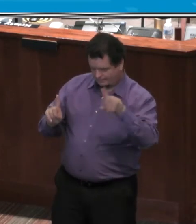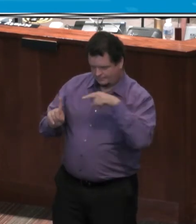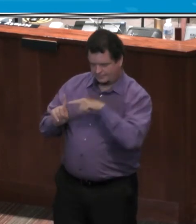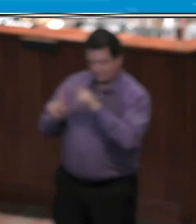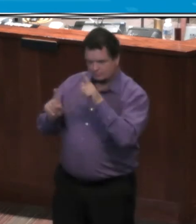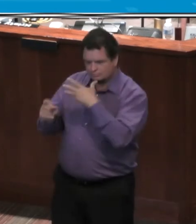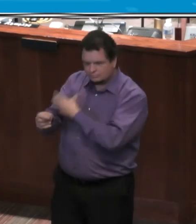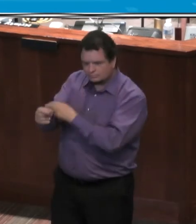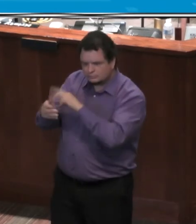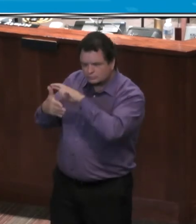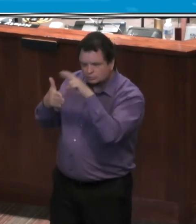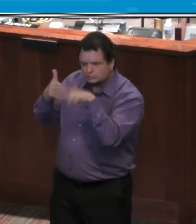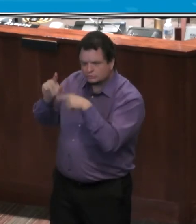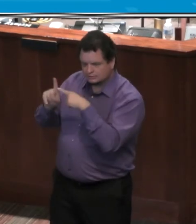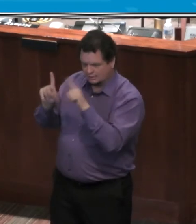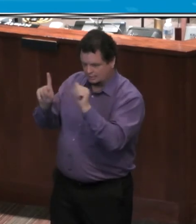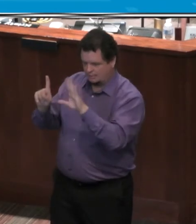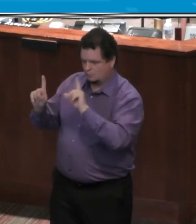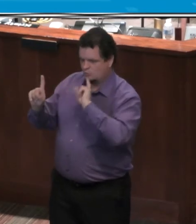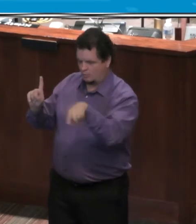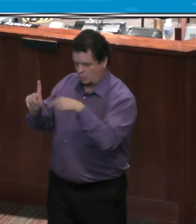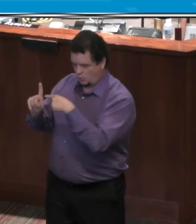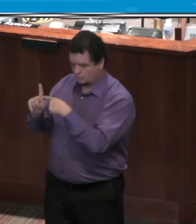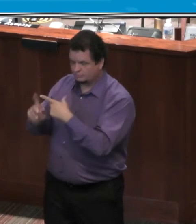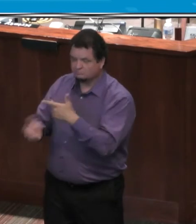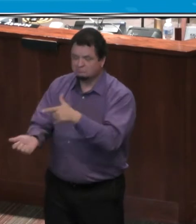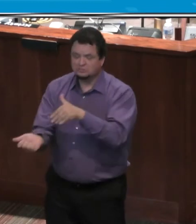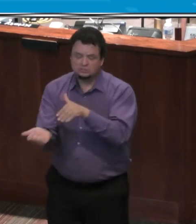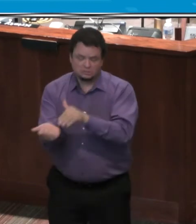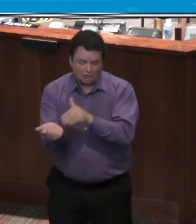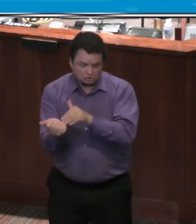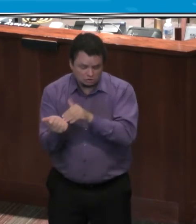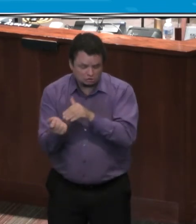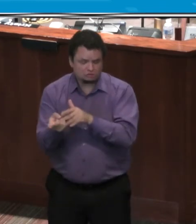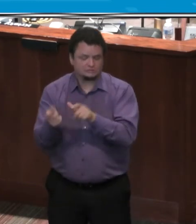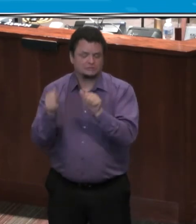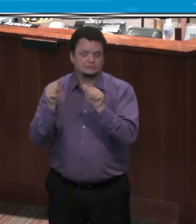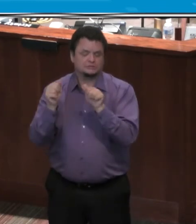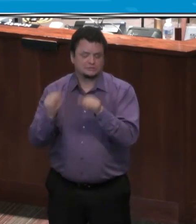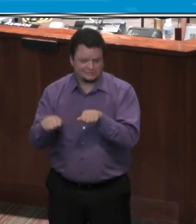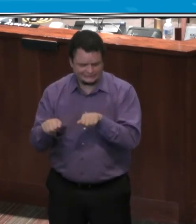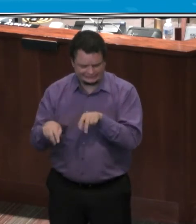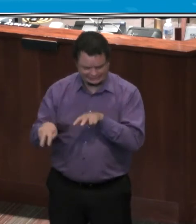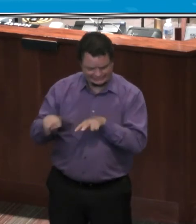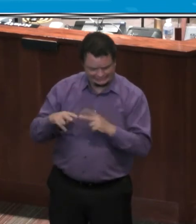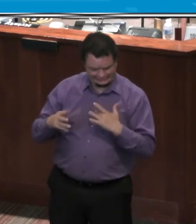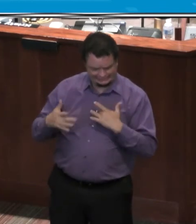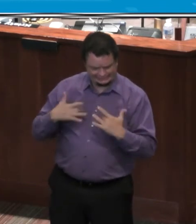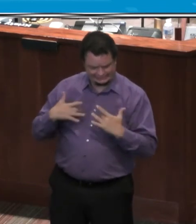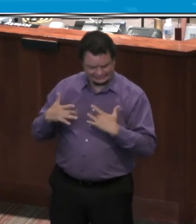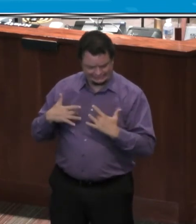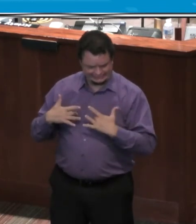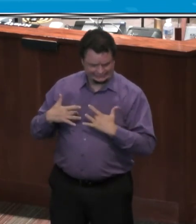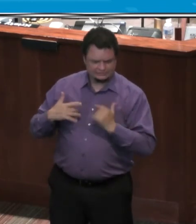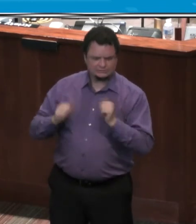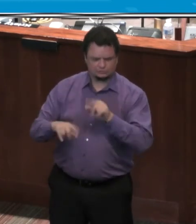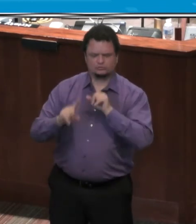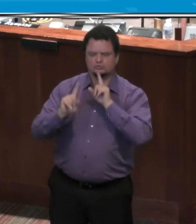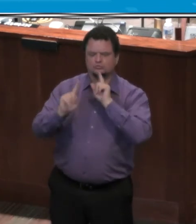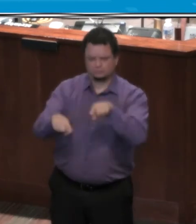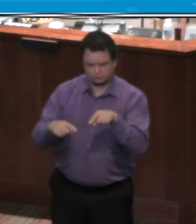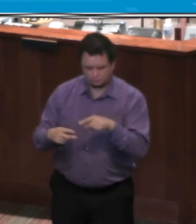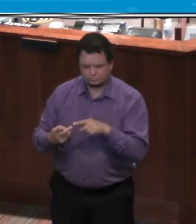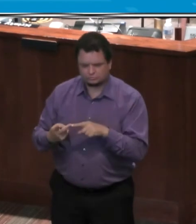ability to call that in if they are concerned. We talked to the school nurses about the fact that it is